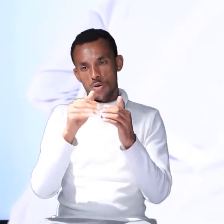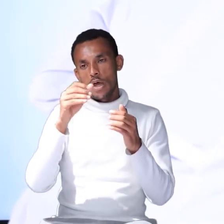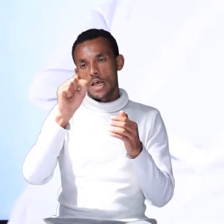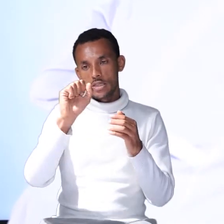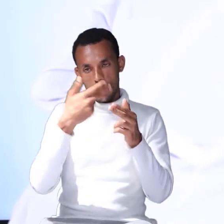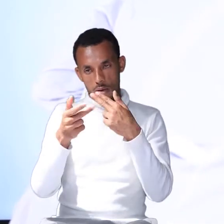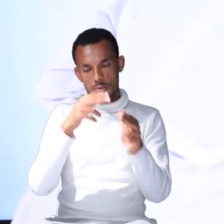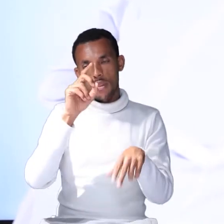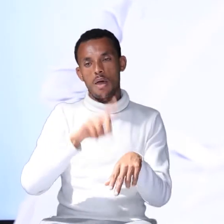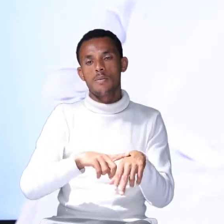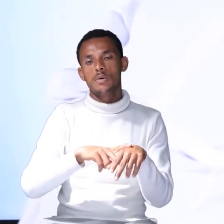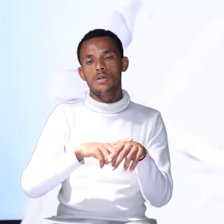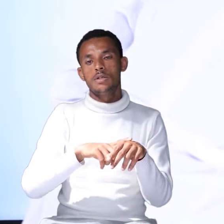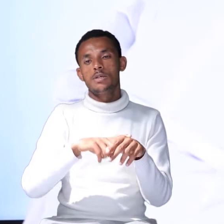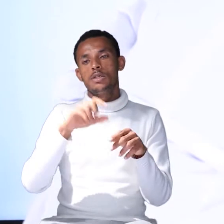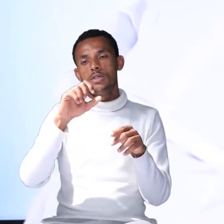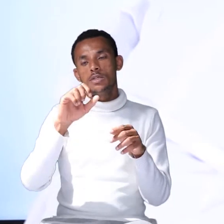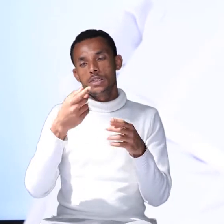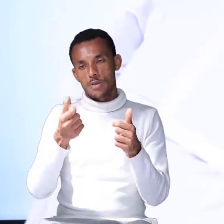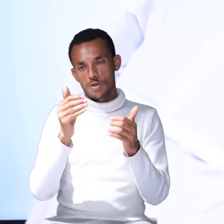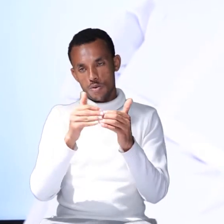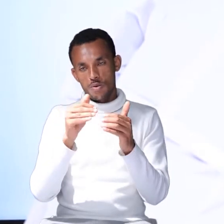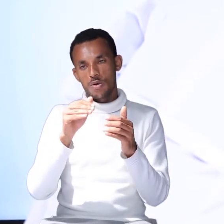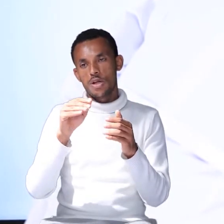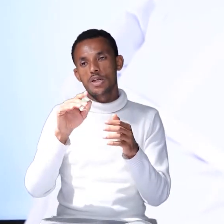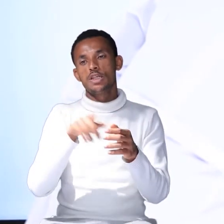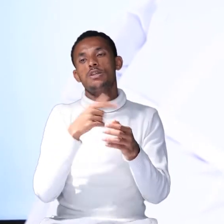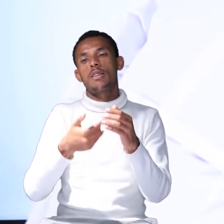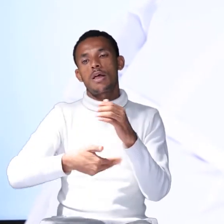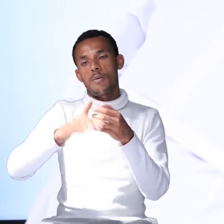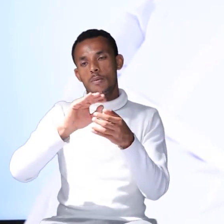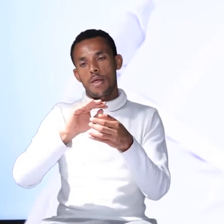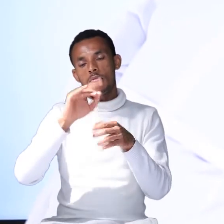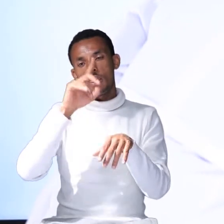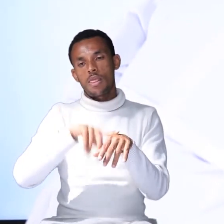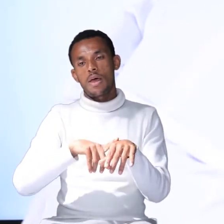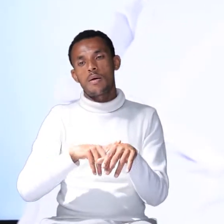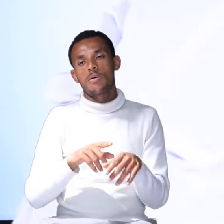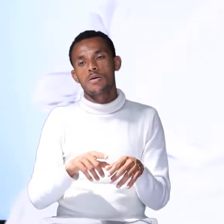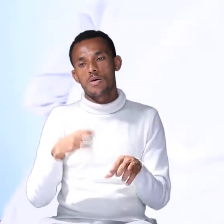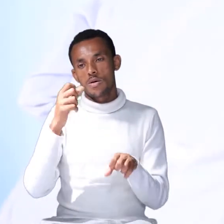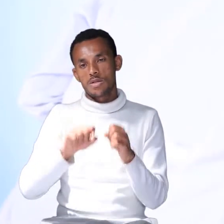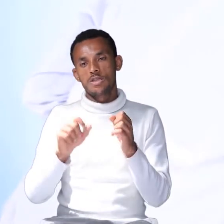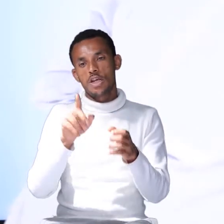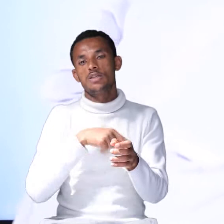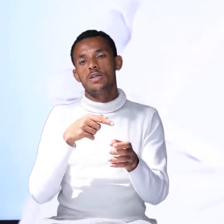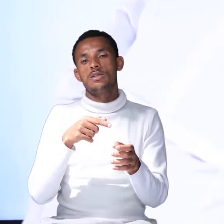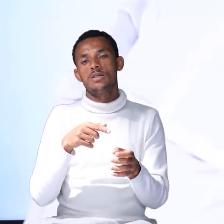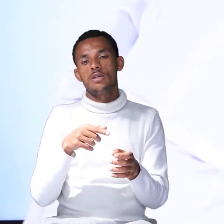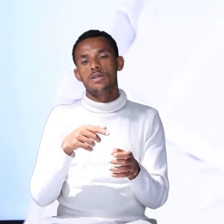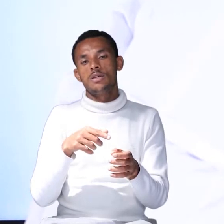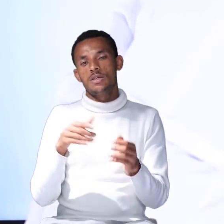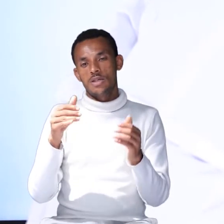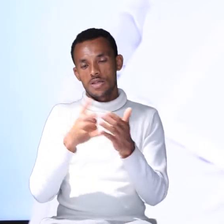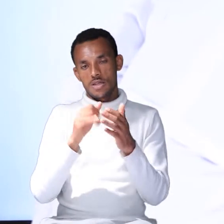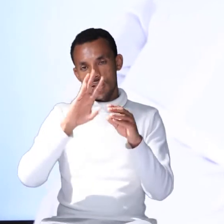solve for the speed. Speed is equal to the distance covered divided by the time taken. So what is the distance? The